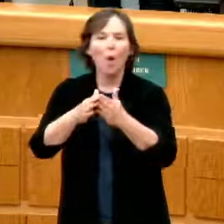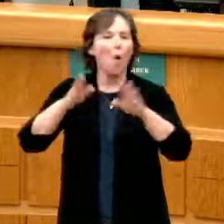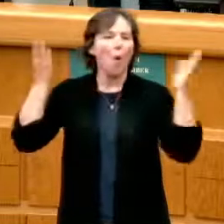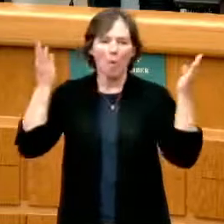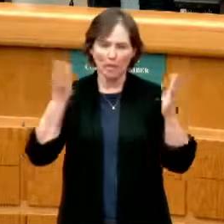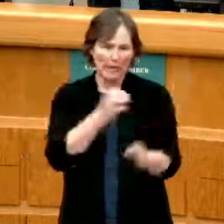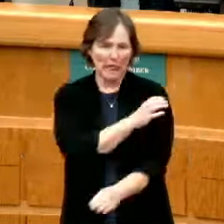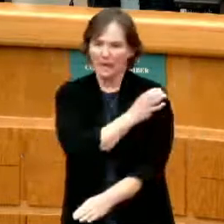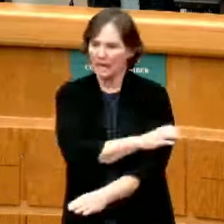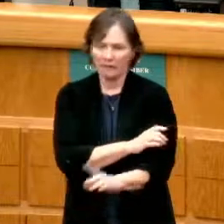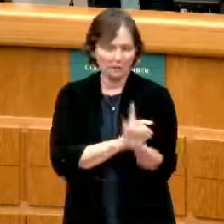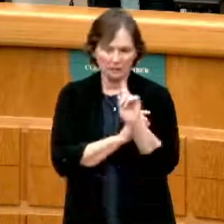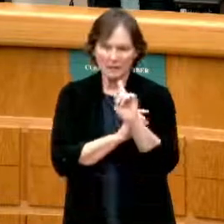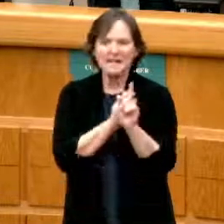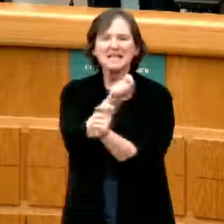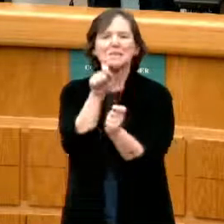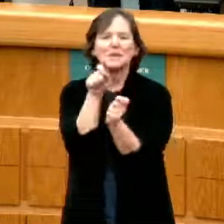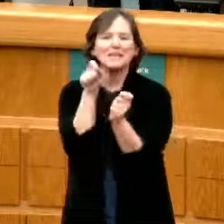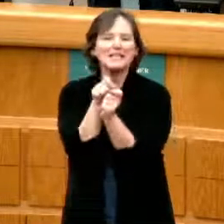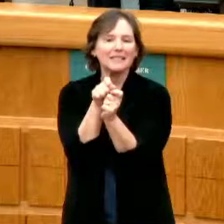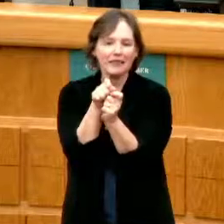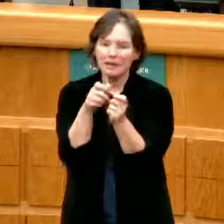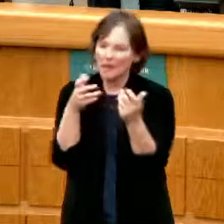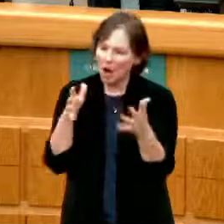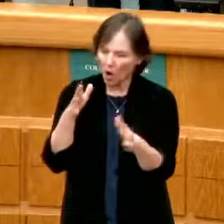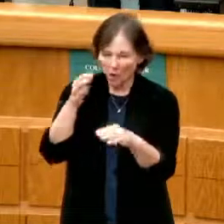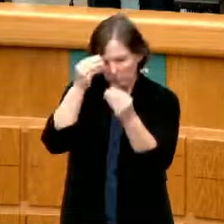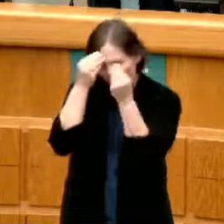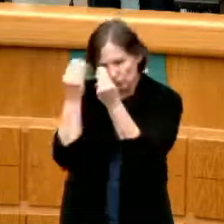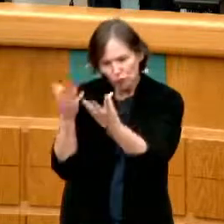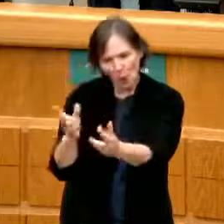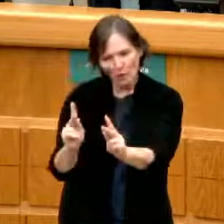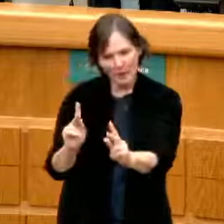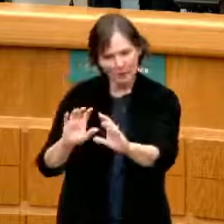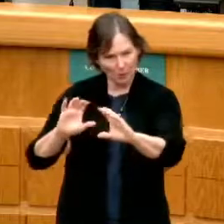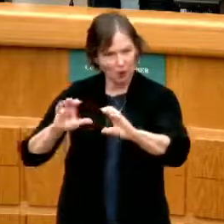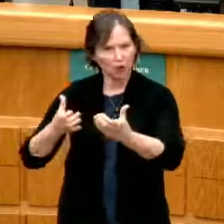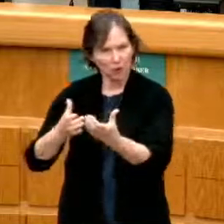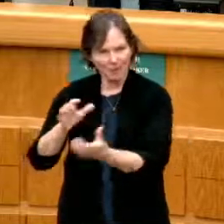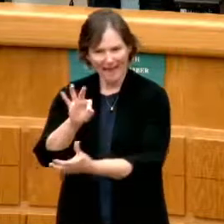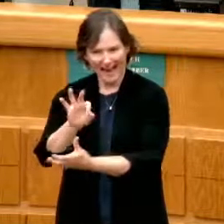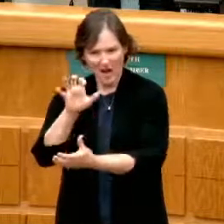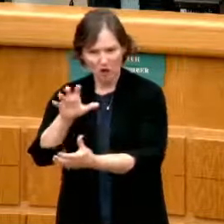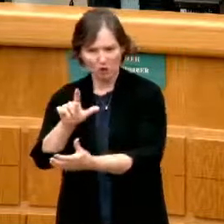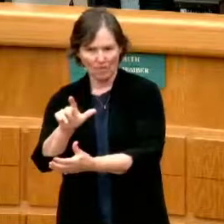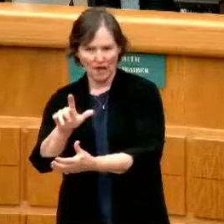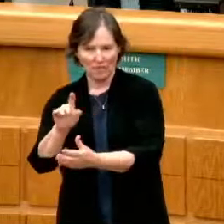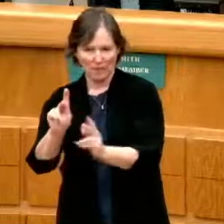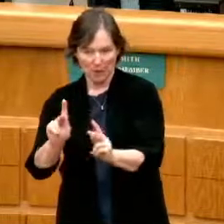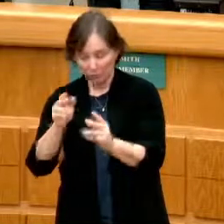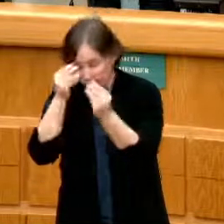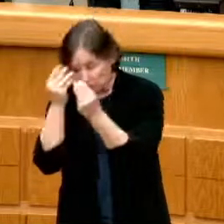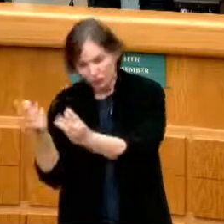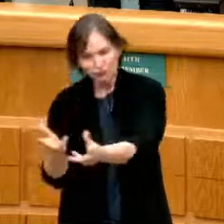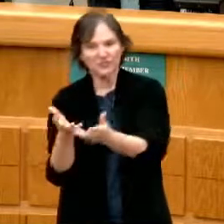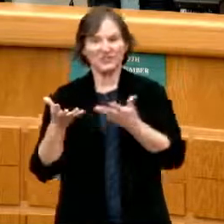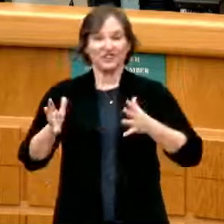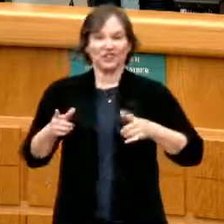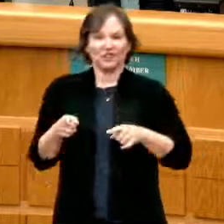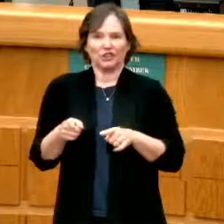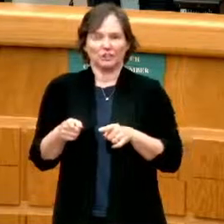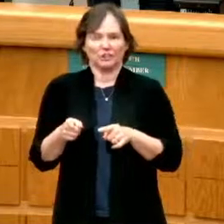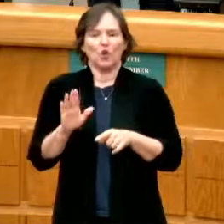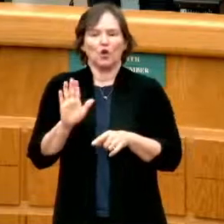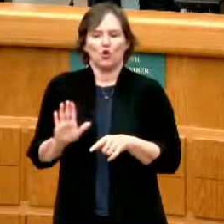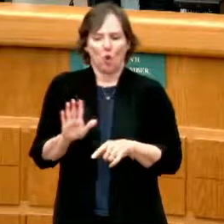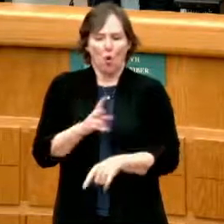group that that we did not finish today, right? Because we did not have sufficient vaccine that we're going to get on